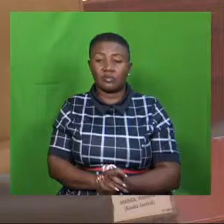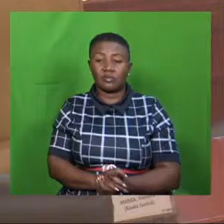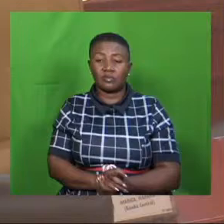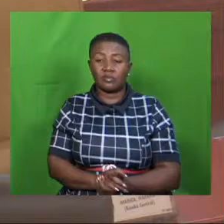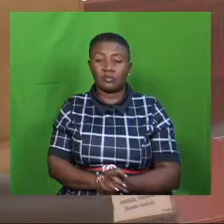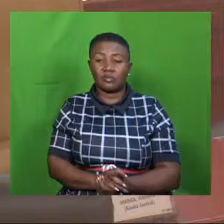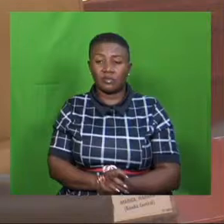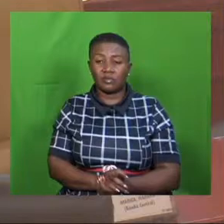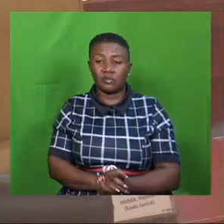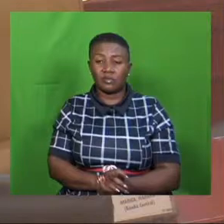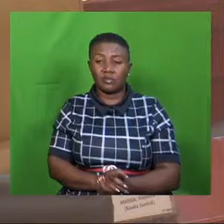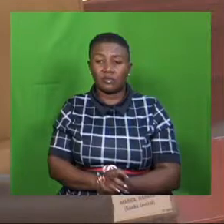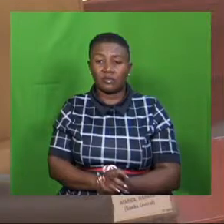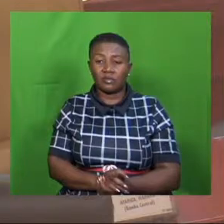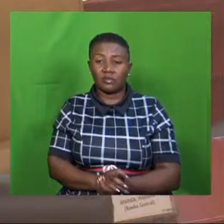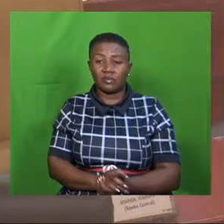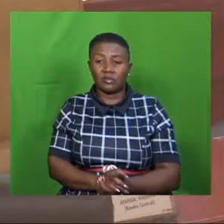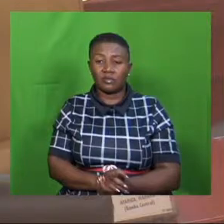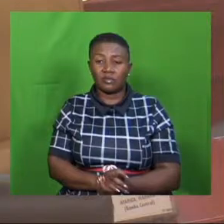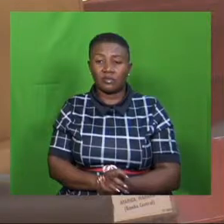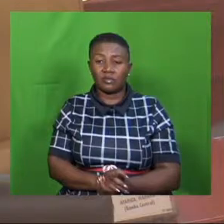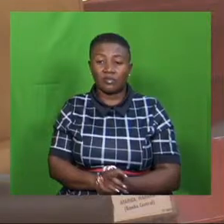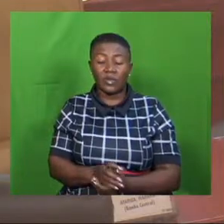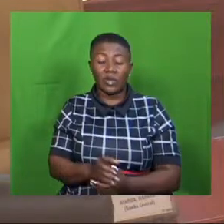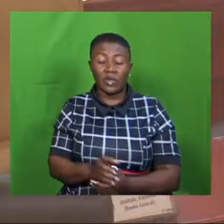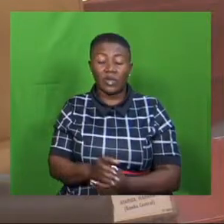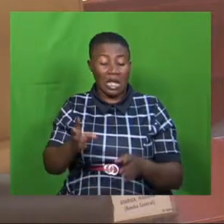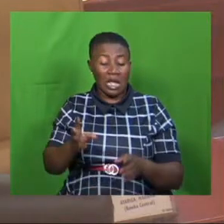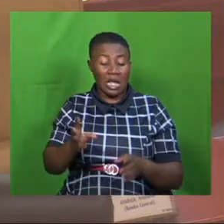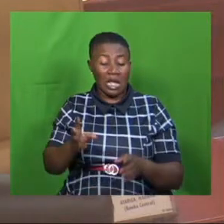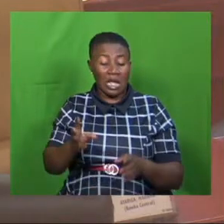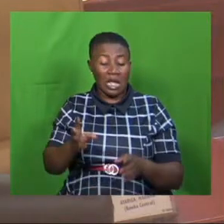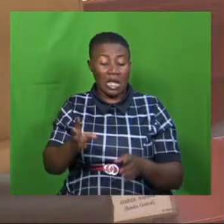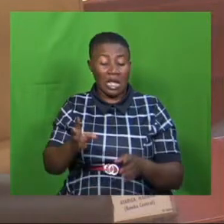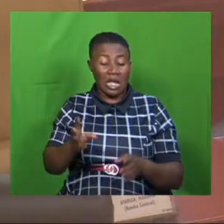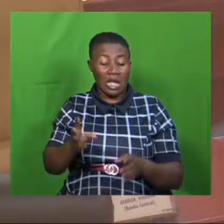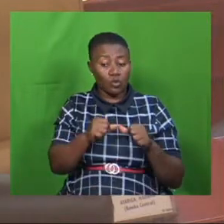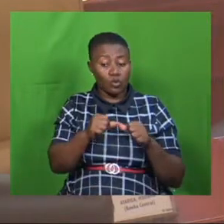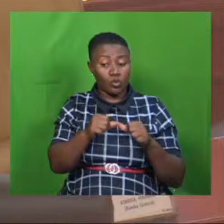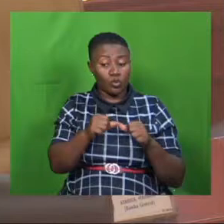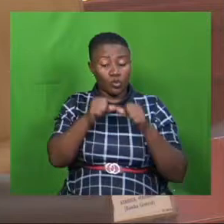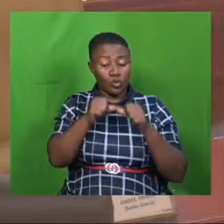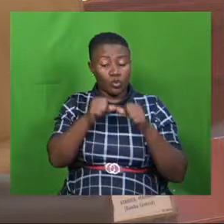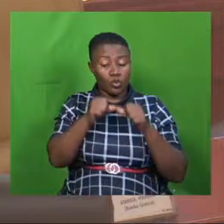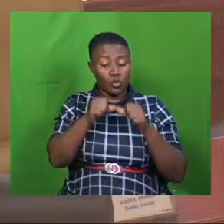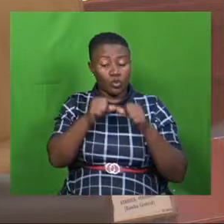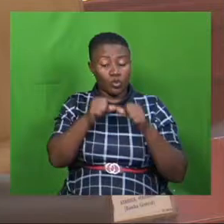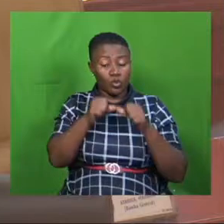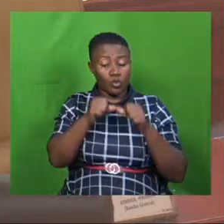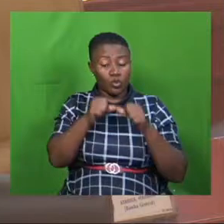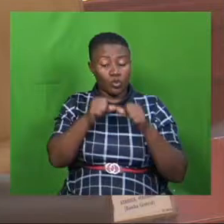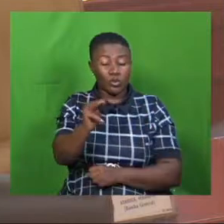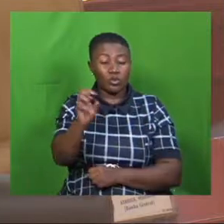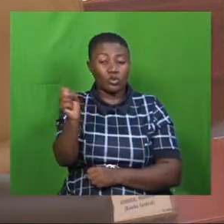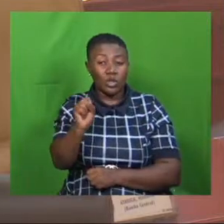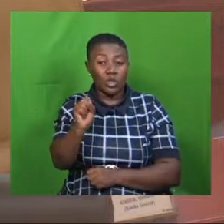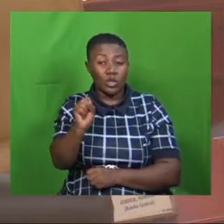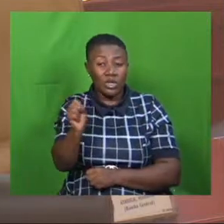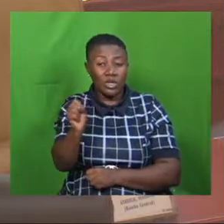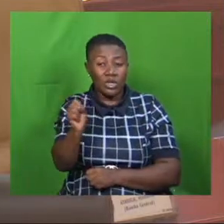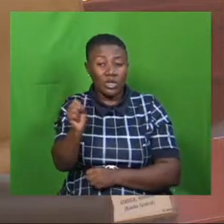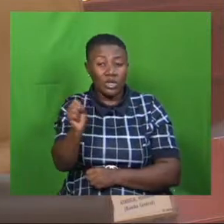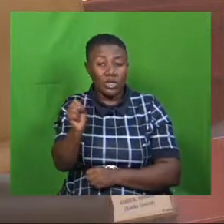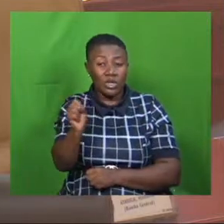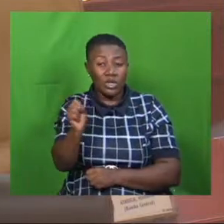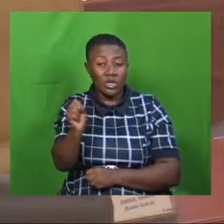the call and assured us that if they are to go ahead in getting $600 million US, they will indeed let us be